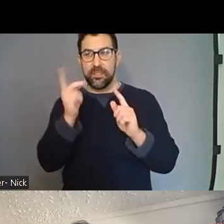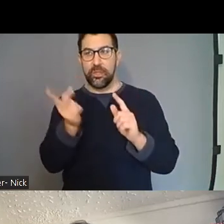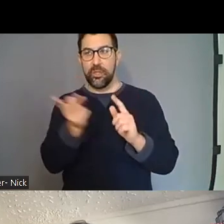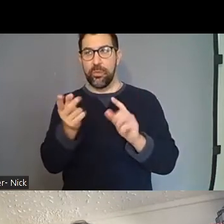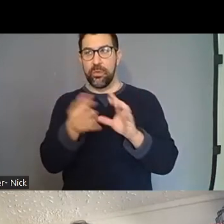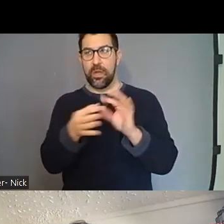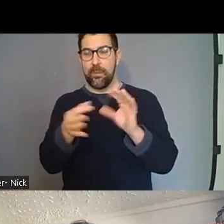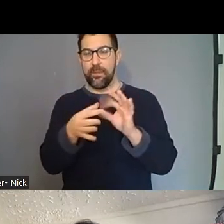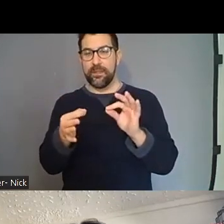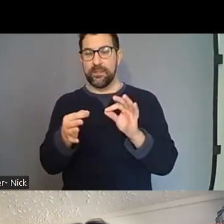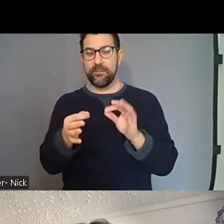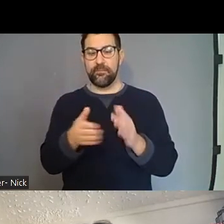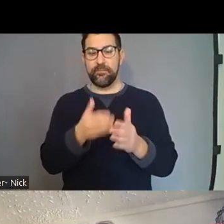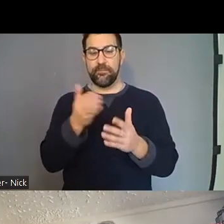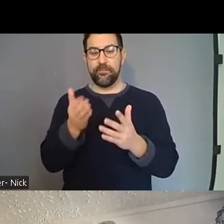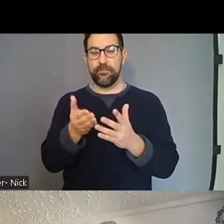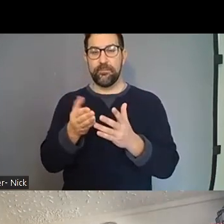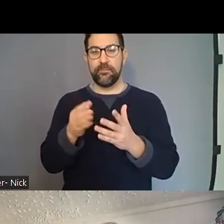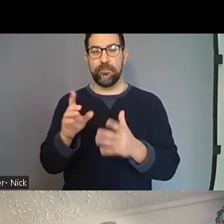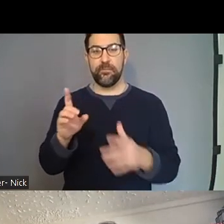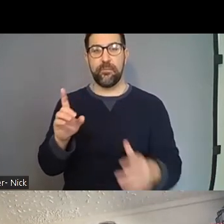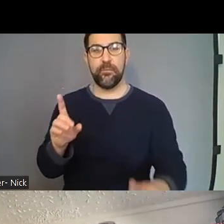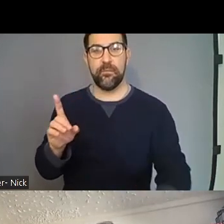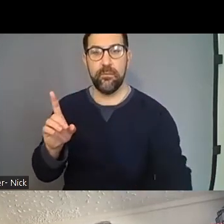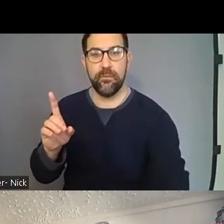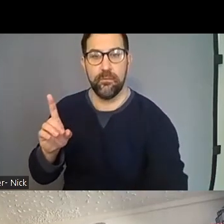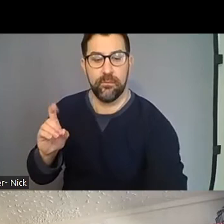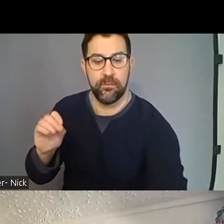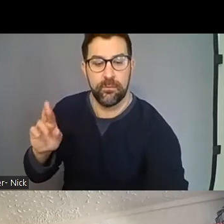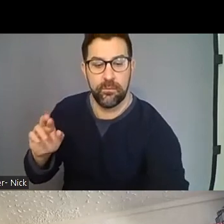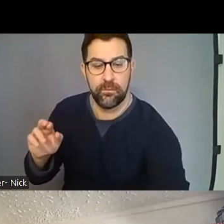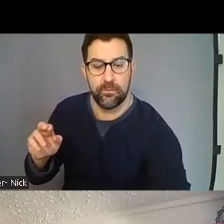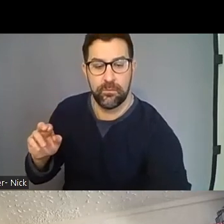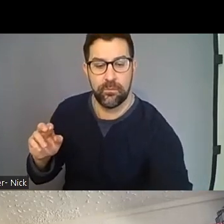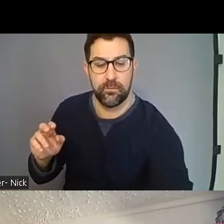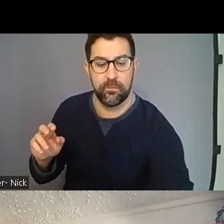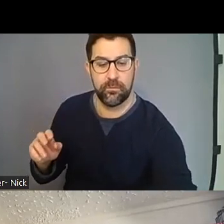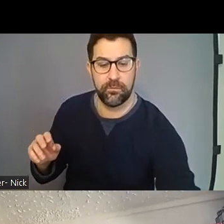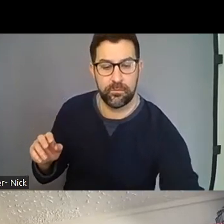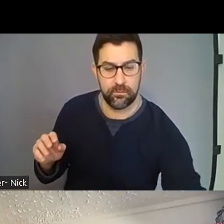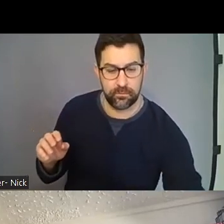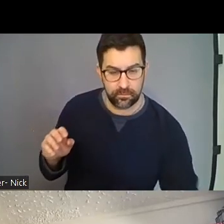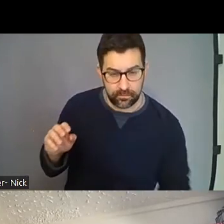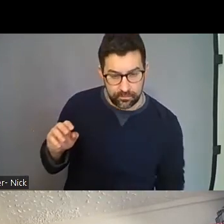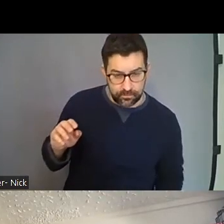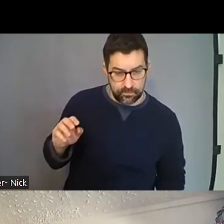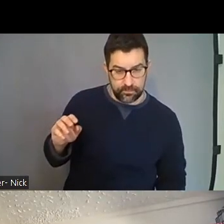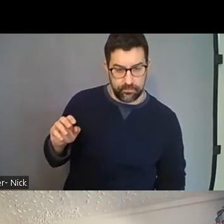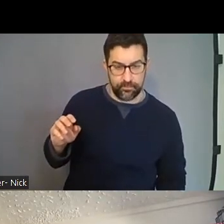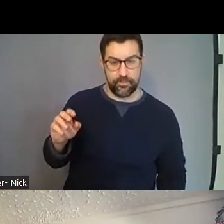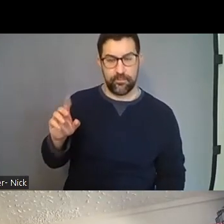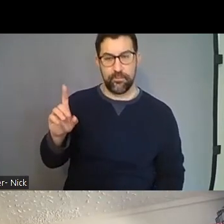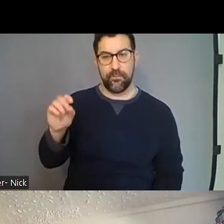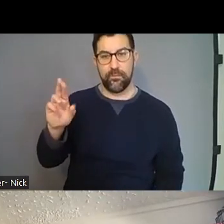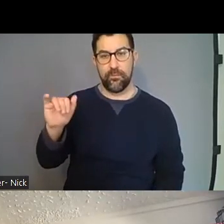comments. Dora, I want to certainly open up the space for you to join us too, and maybe just talk about like your own pathway into this